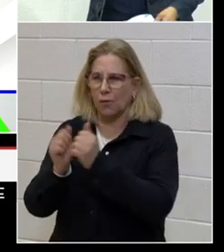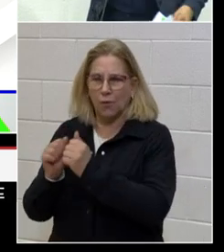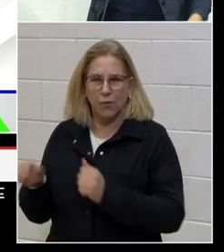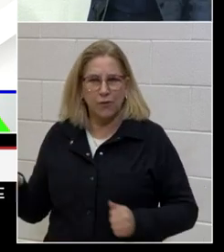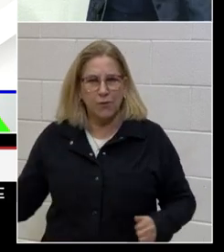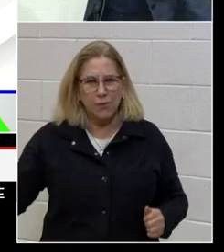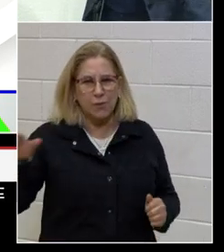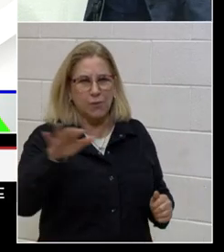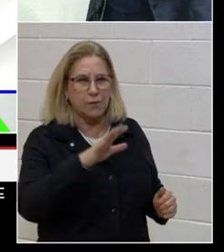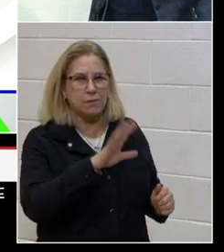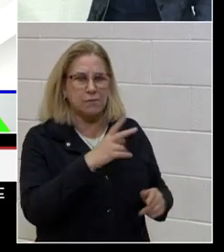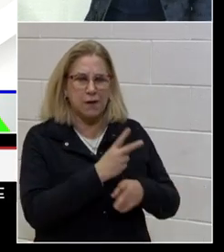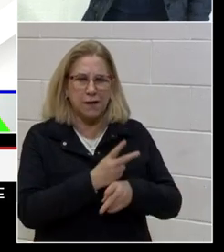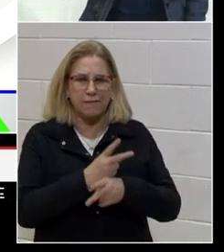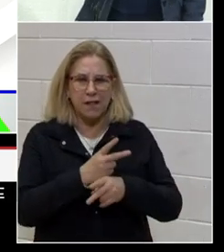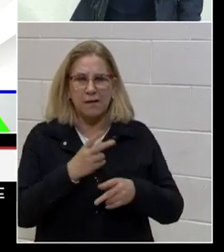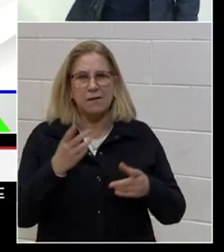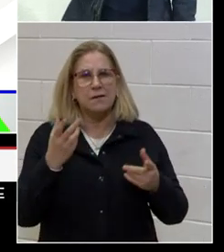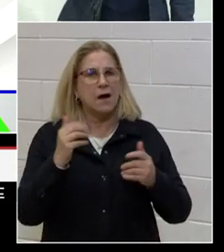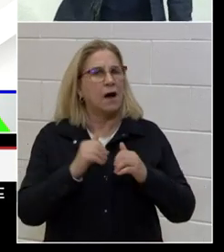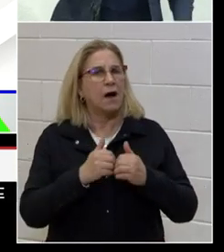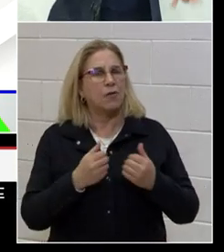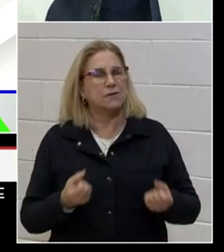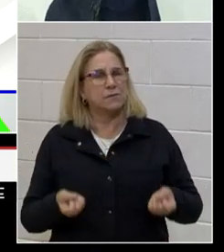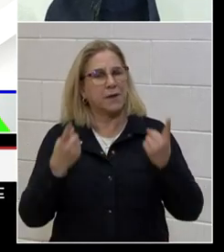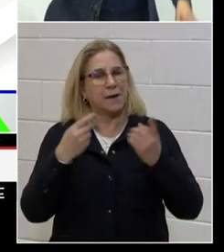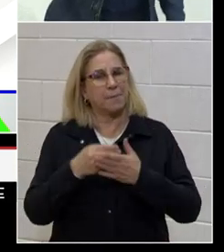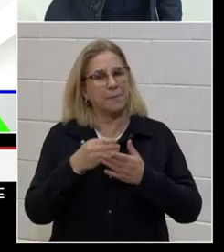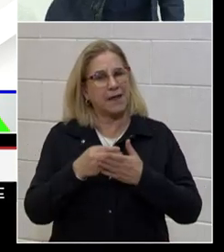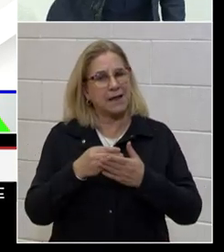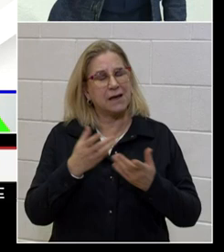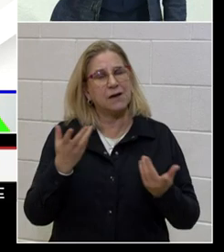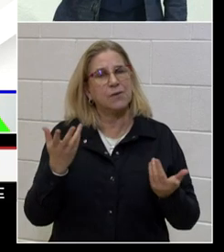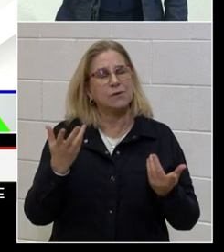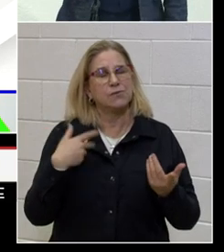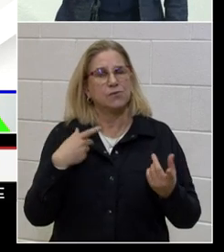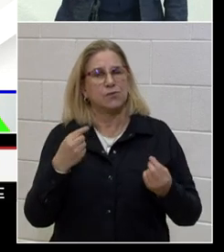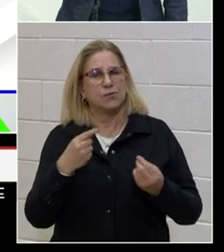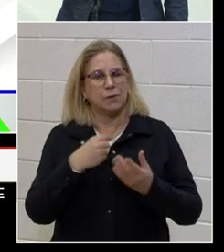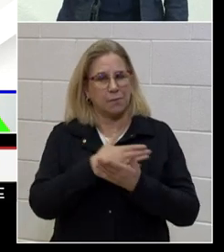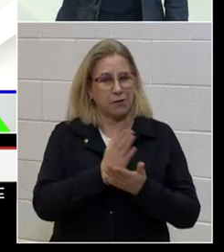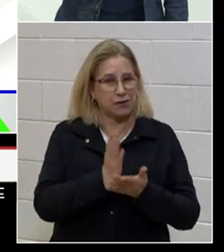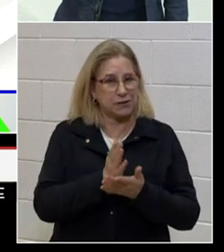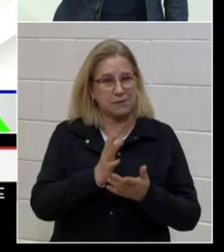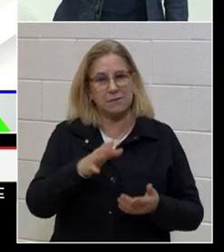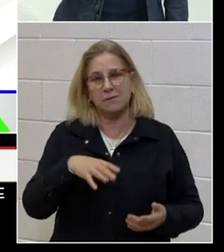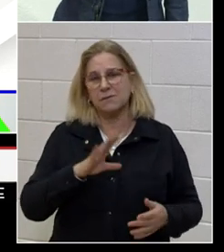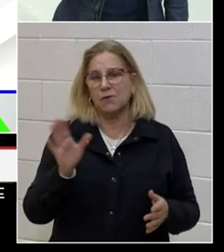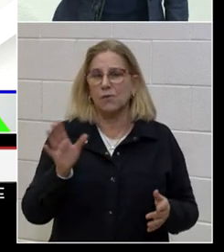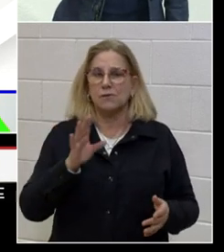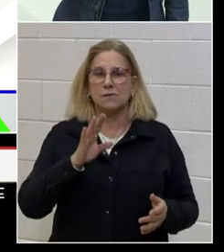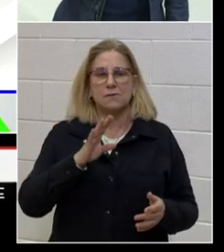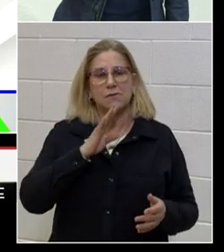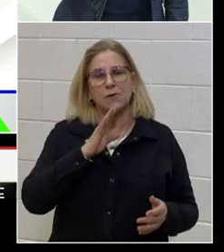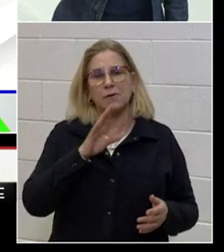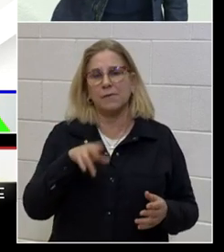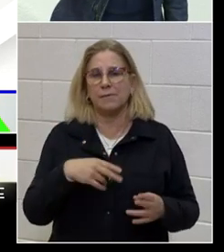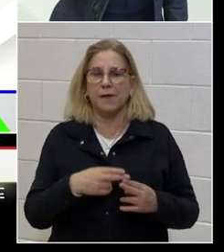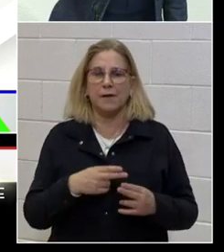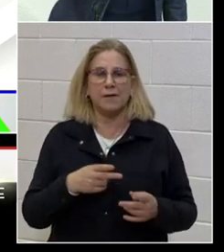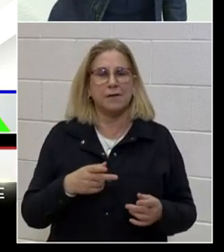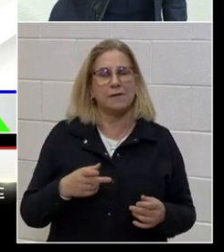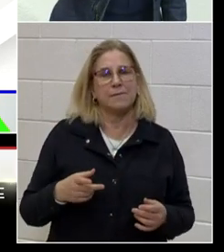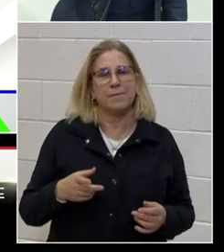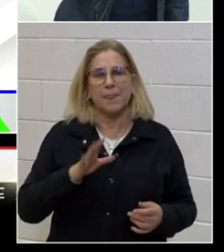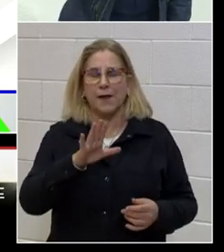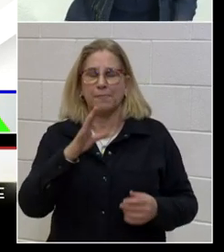in our spending. I told somebody recently, don't you talk about us like we are a poor cousin, because we are not. We are strong.